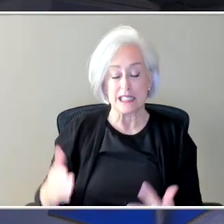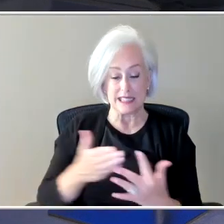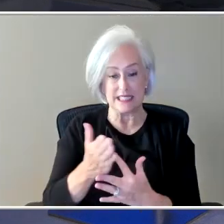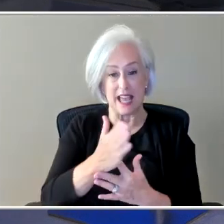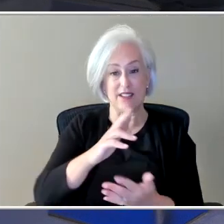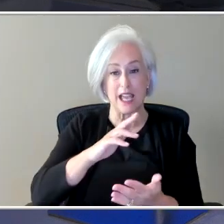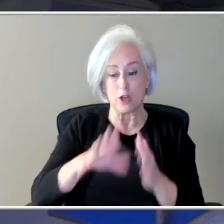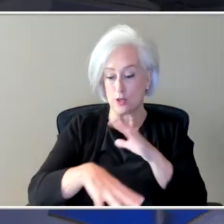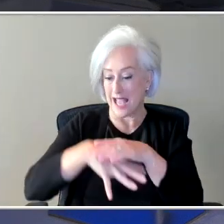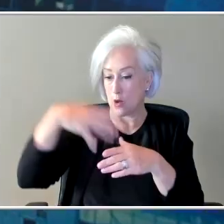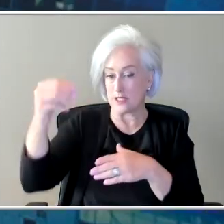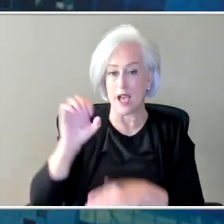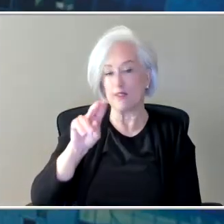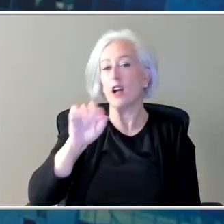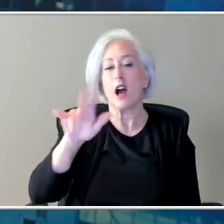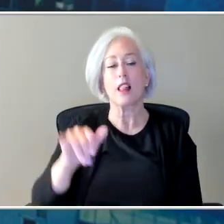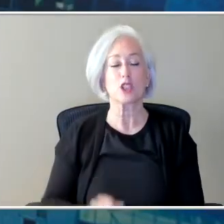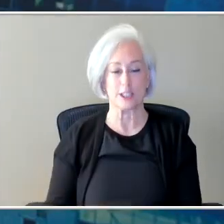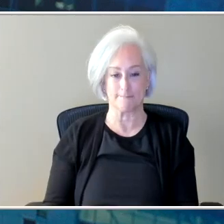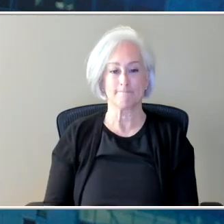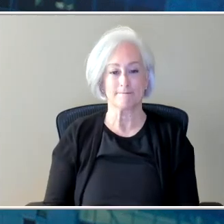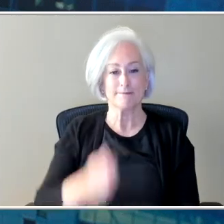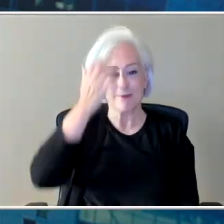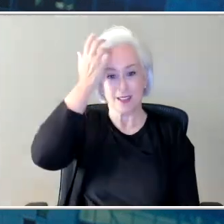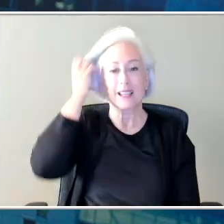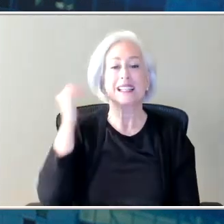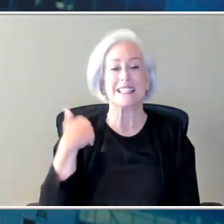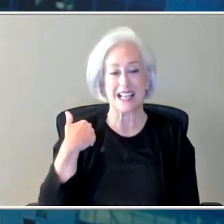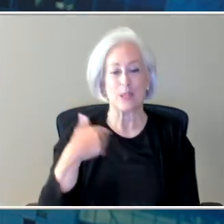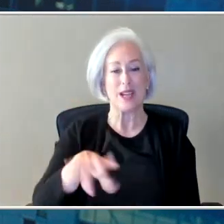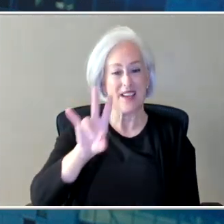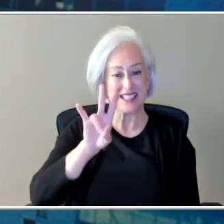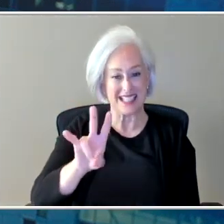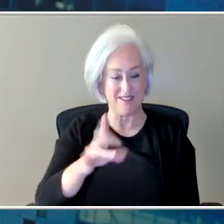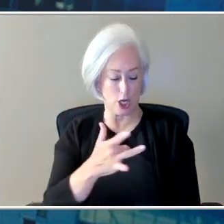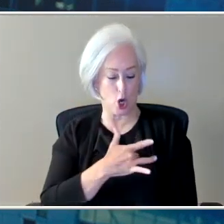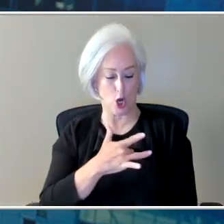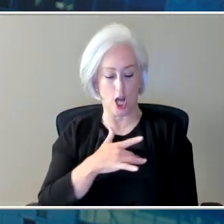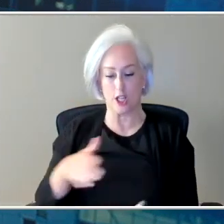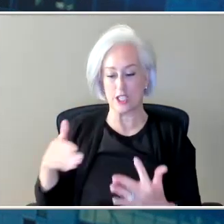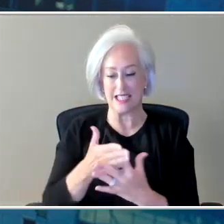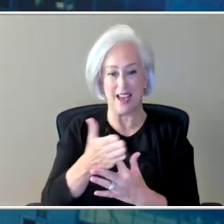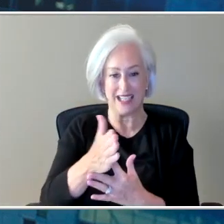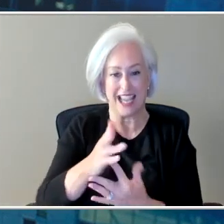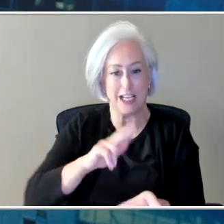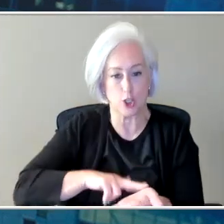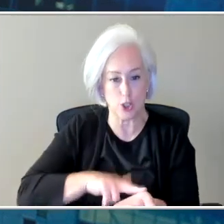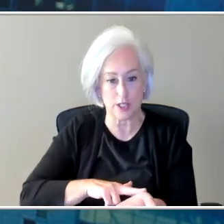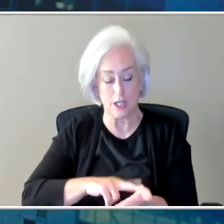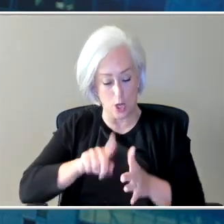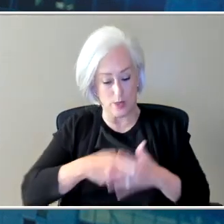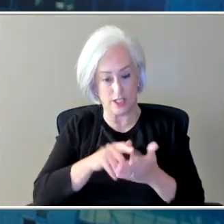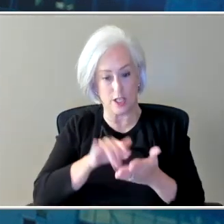Or? Yes, we actually have 7 cardiology navigators. When we started that, the vice president reached